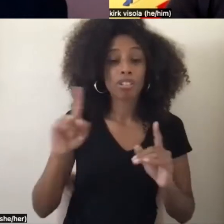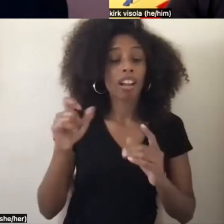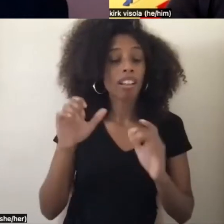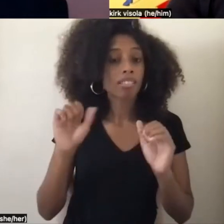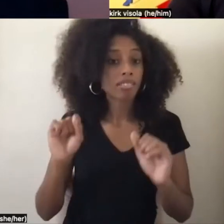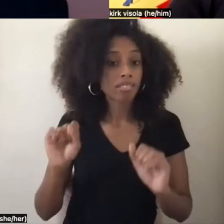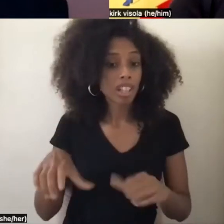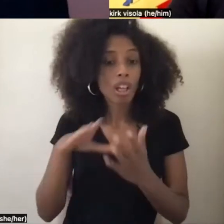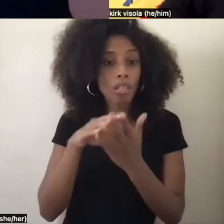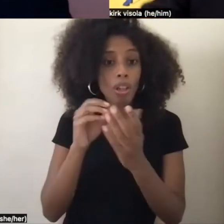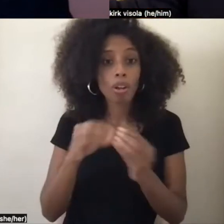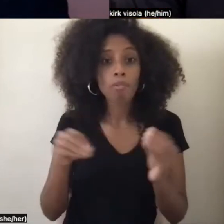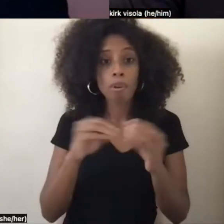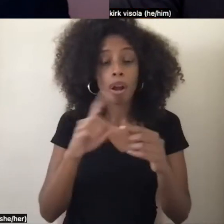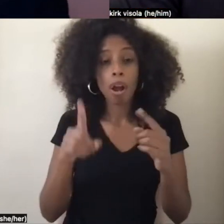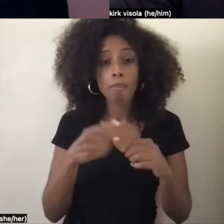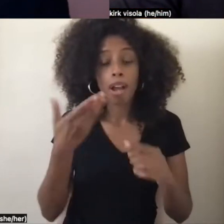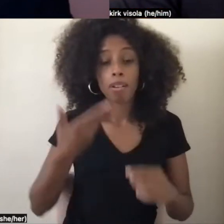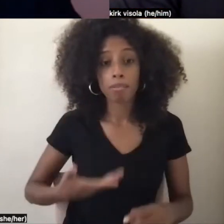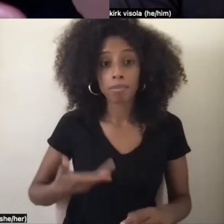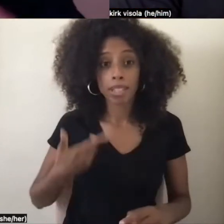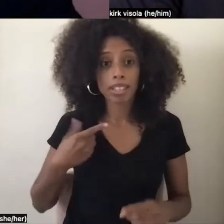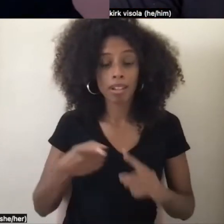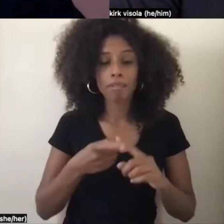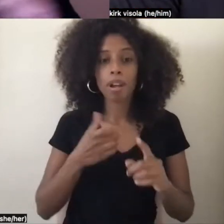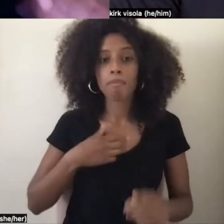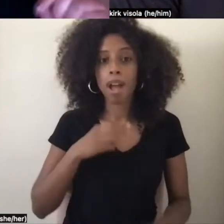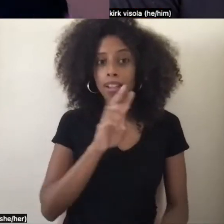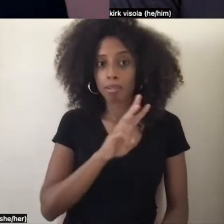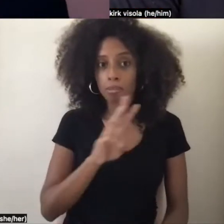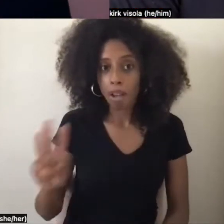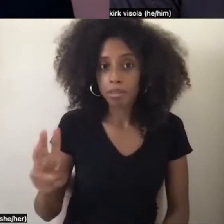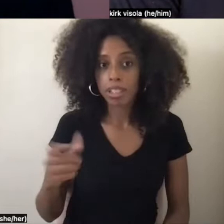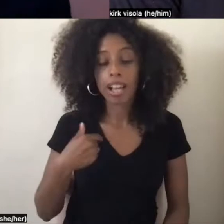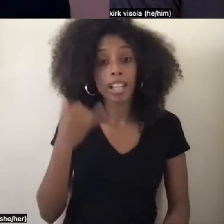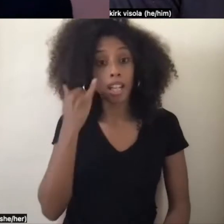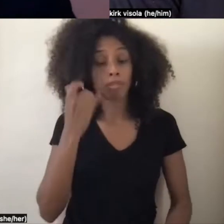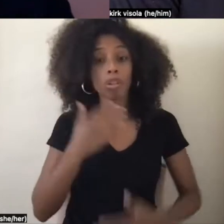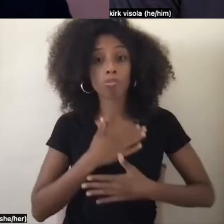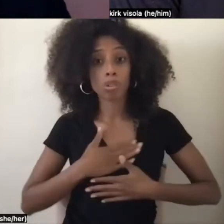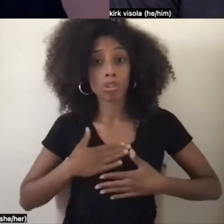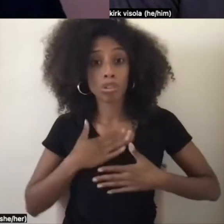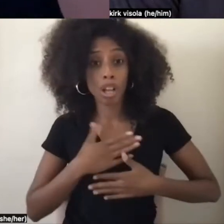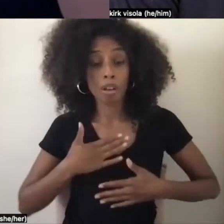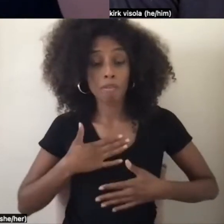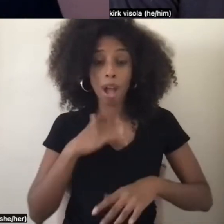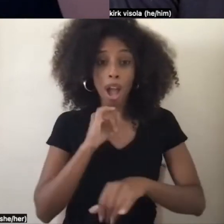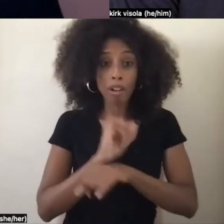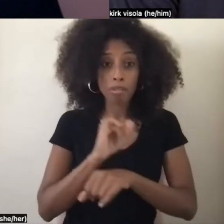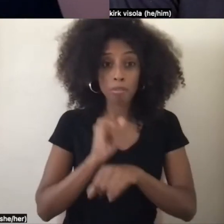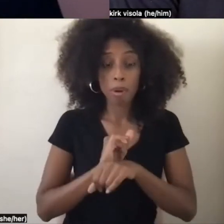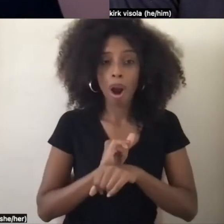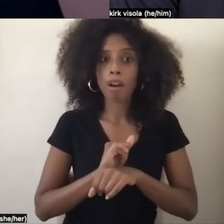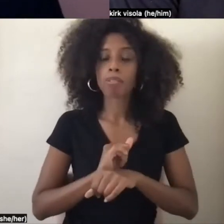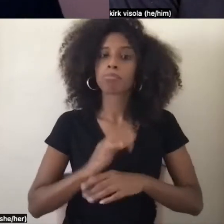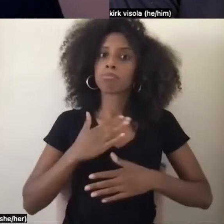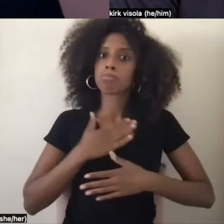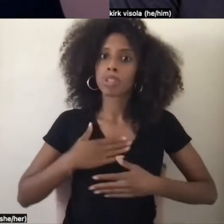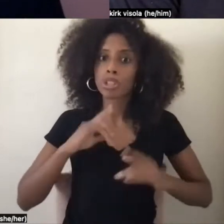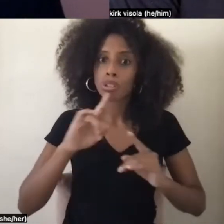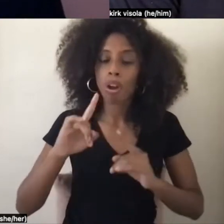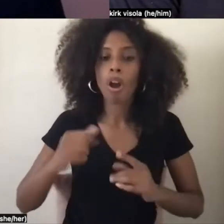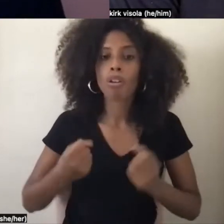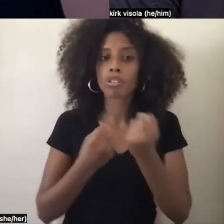www.katrinastroll.com. Real quick, if you appreciate the work that I do here or elsewhere, please visit the Support the Mission page of my